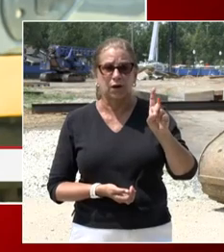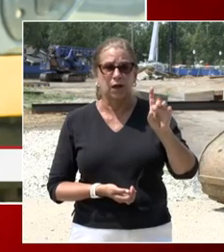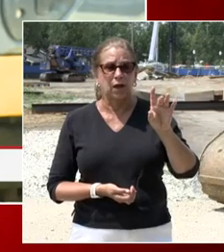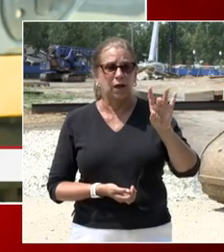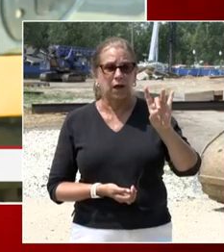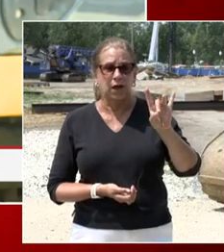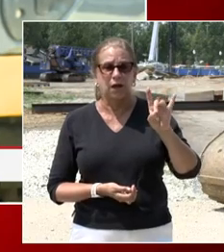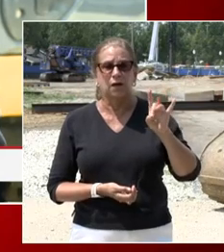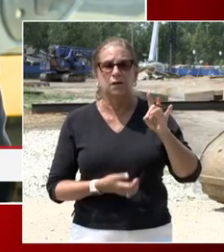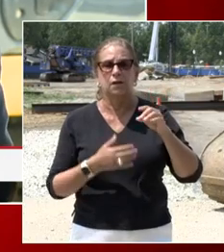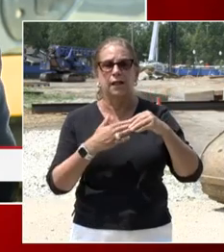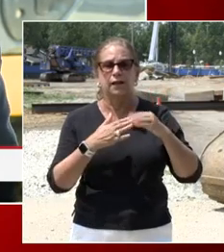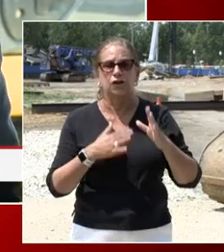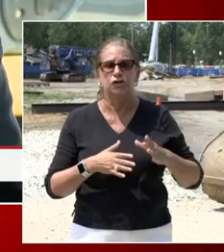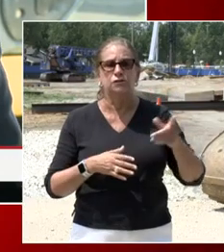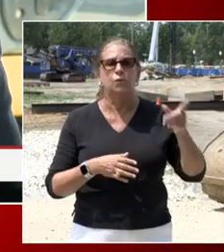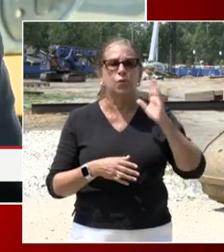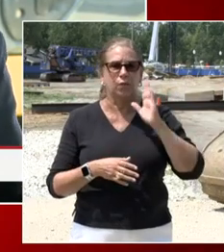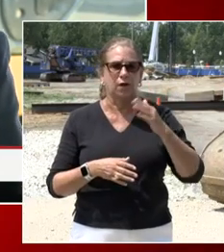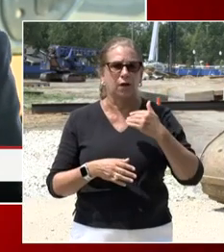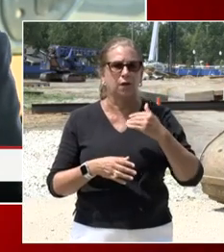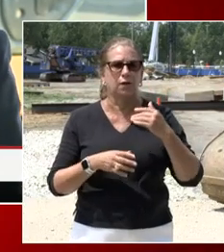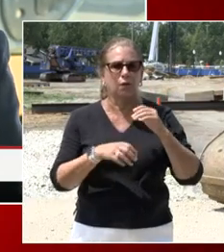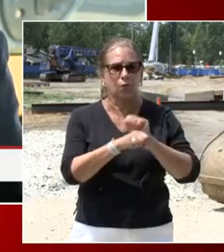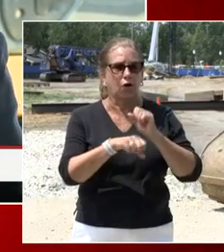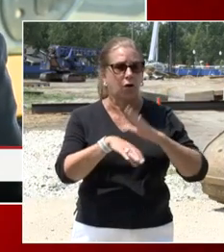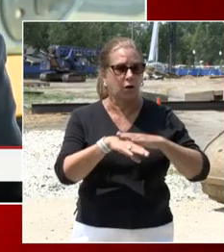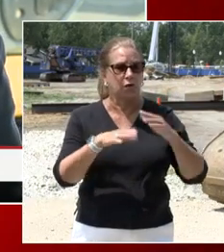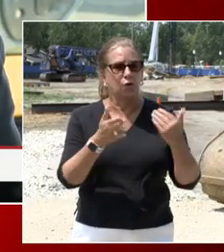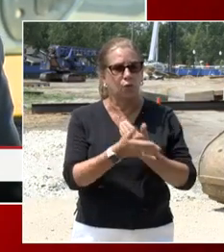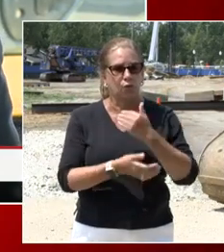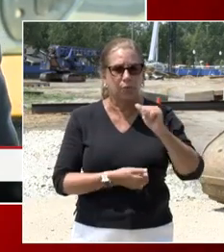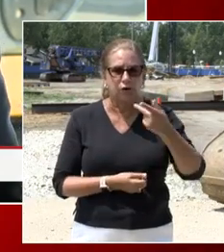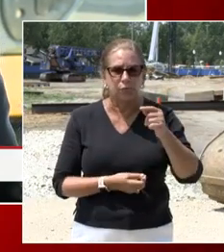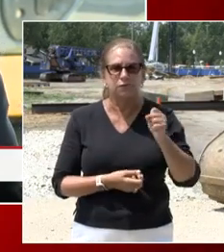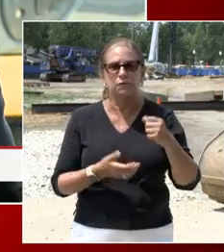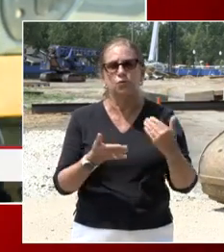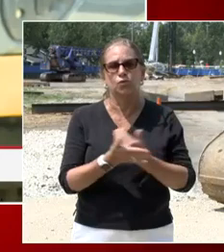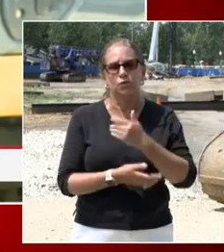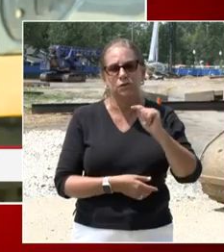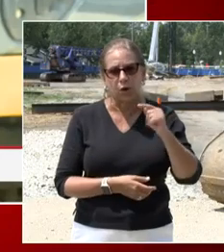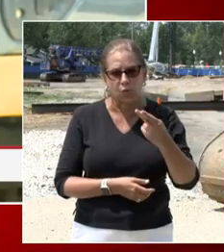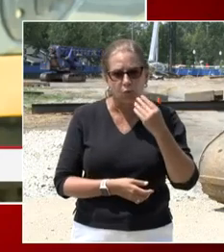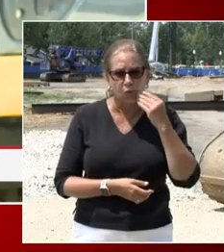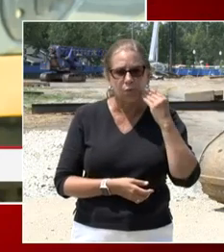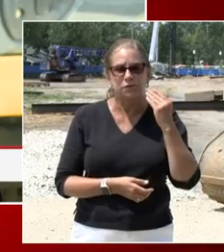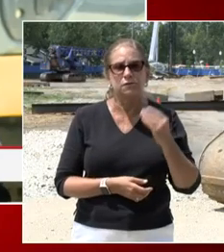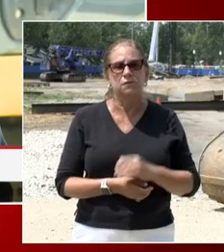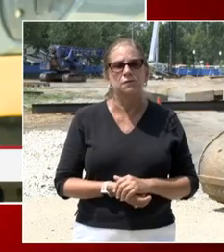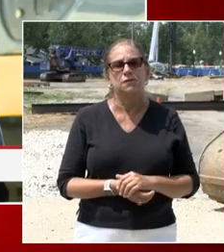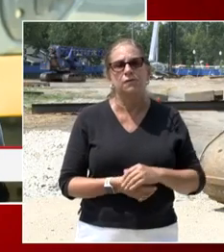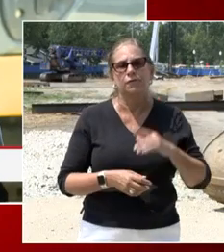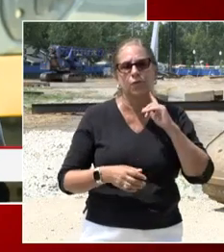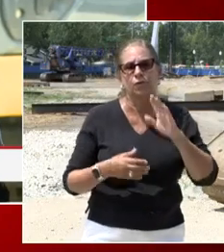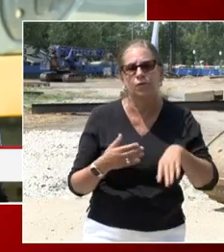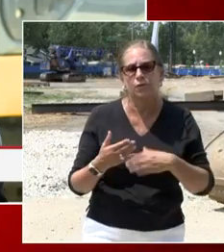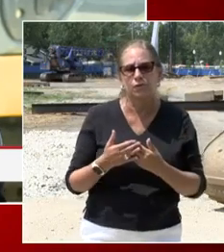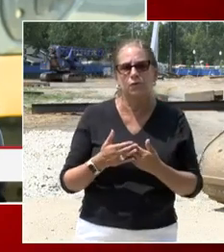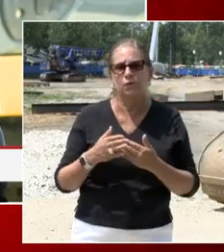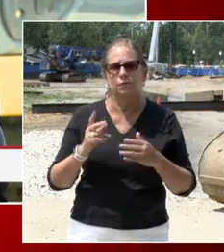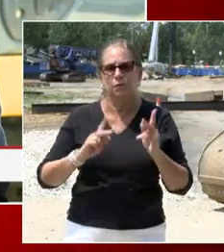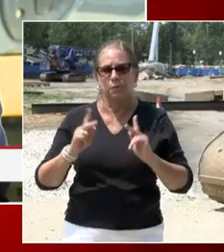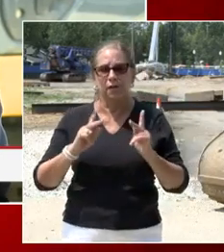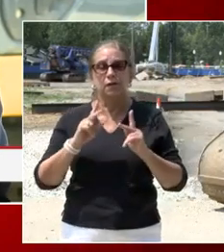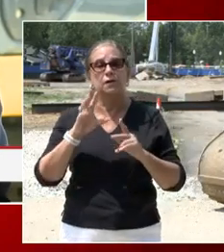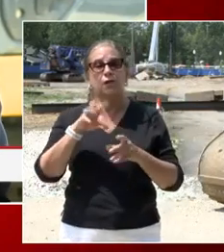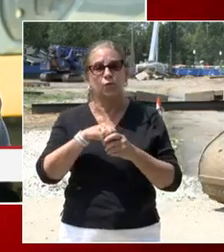apartments and townhomes that are affordable to people at various income levels. A quick shout out, any of you that are looking for a beautiful